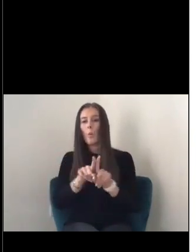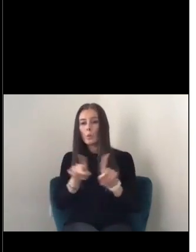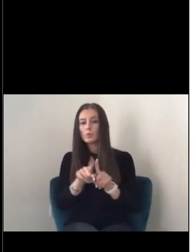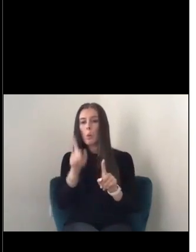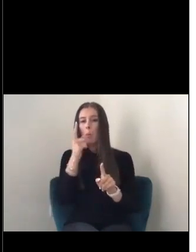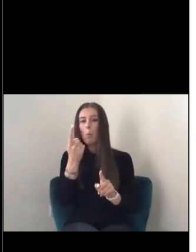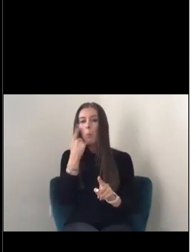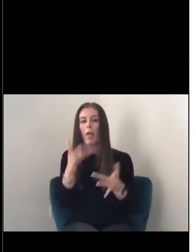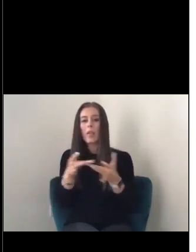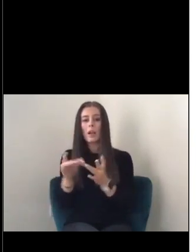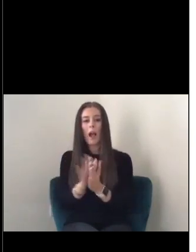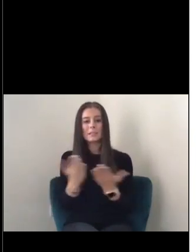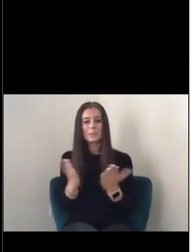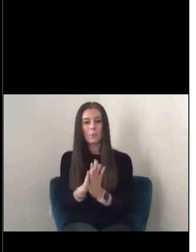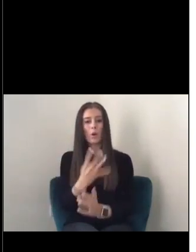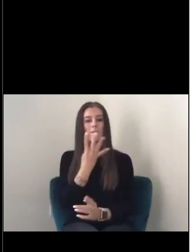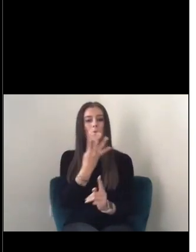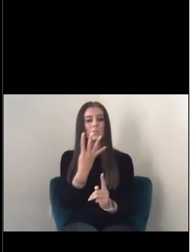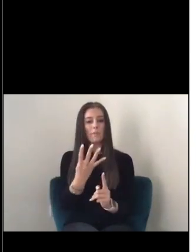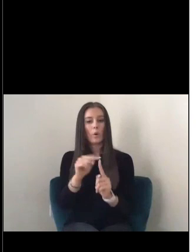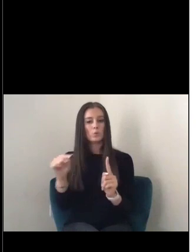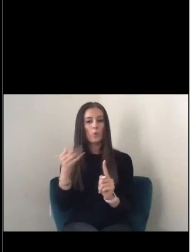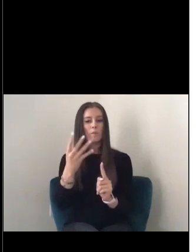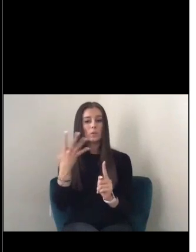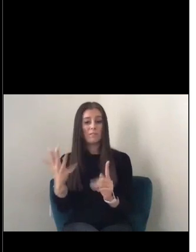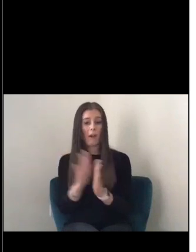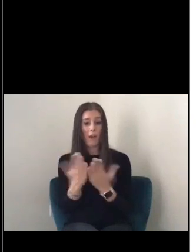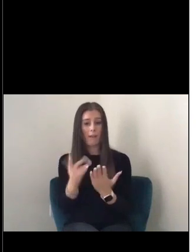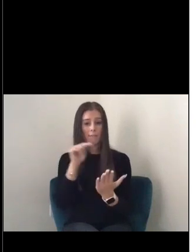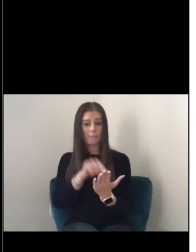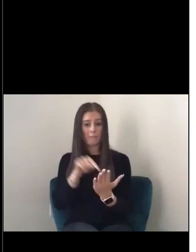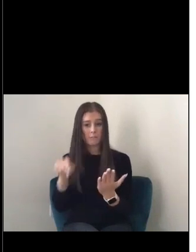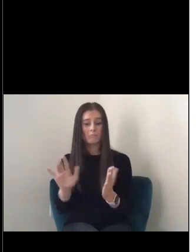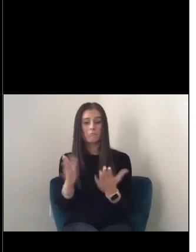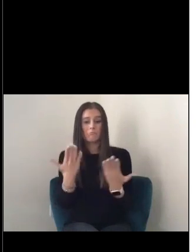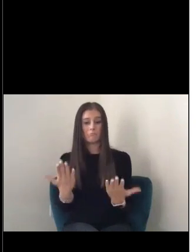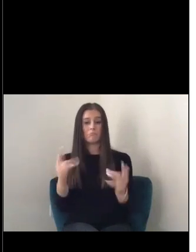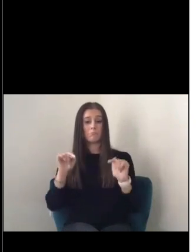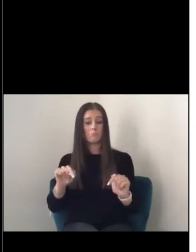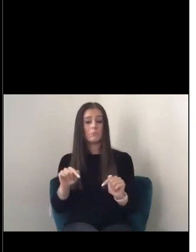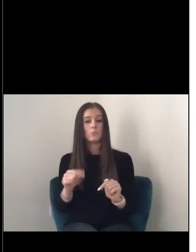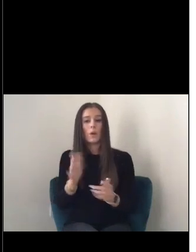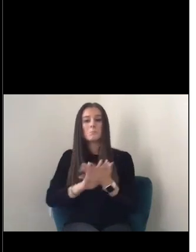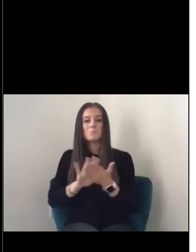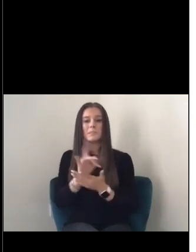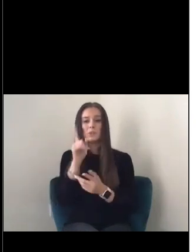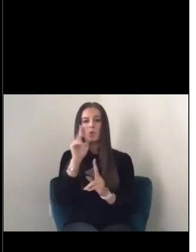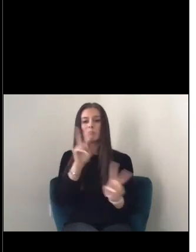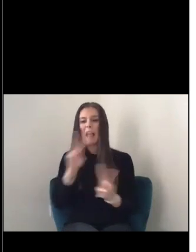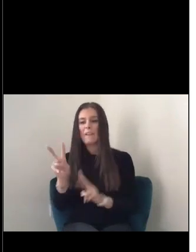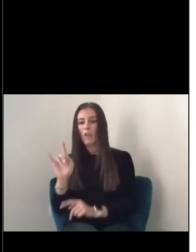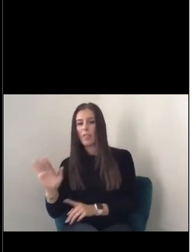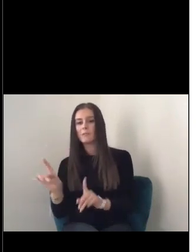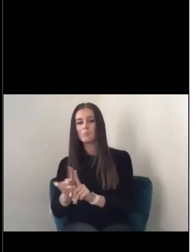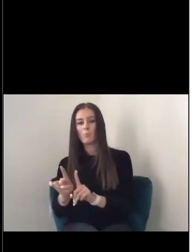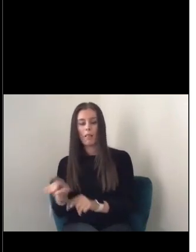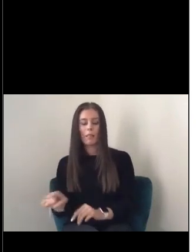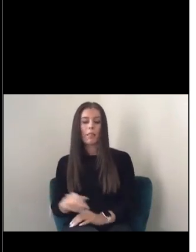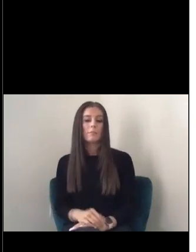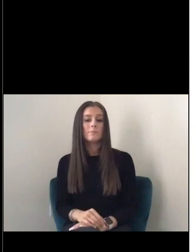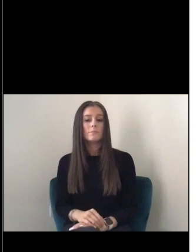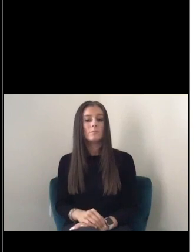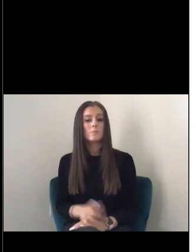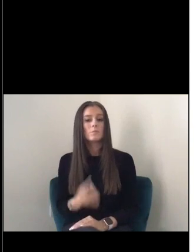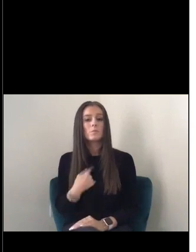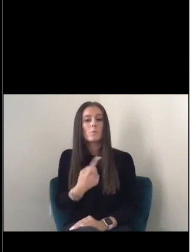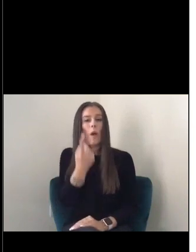to 45 of the Design Refinement Consultation Guide, so you can cross-reference. Starting